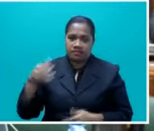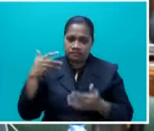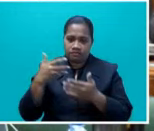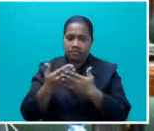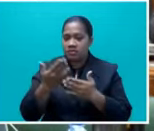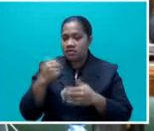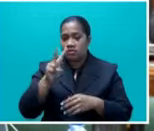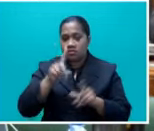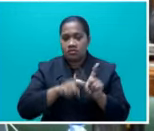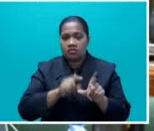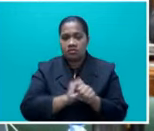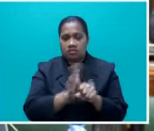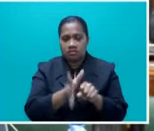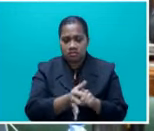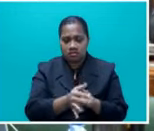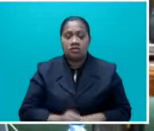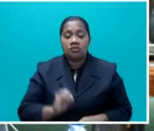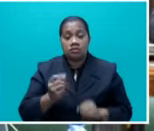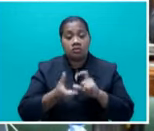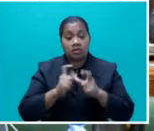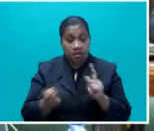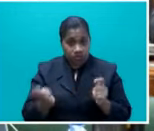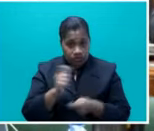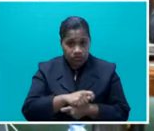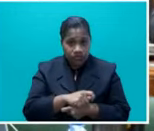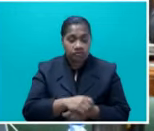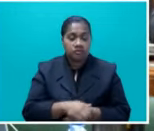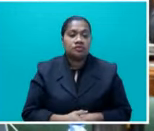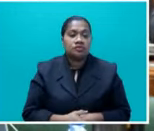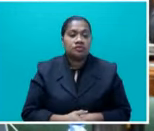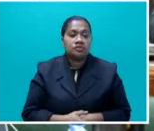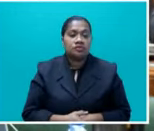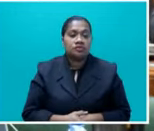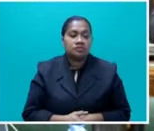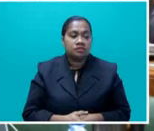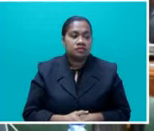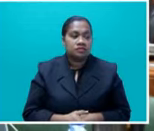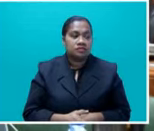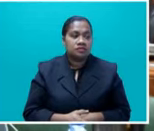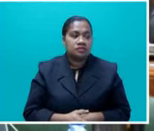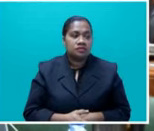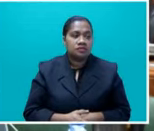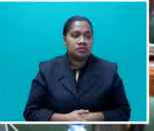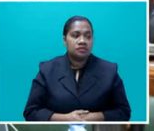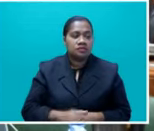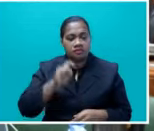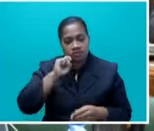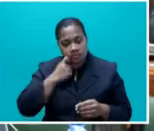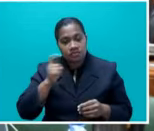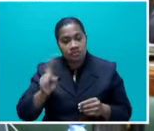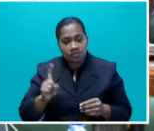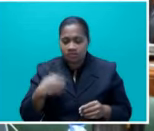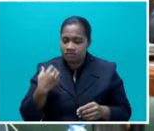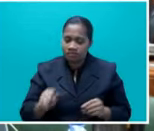of COVID-19. And so climate change was going to be no different,